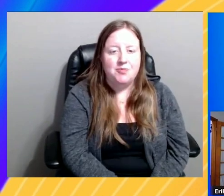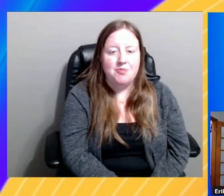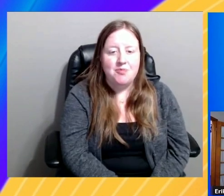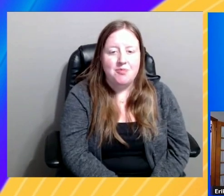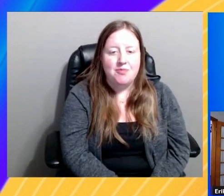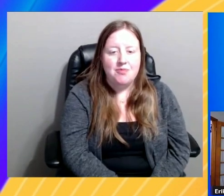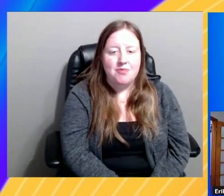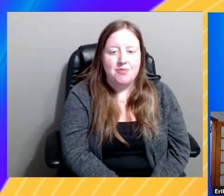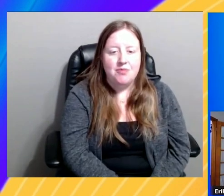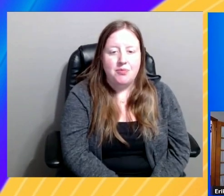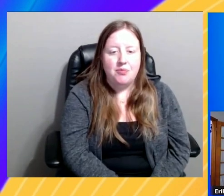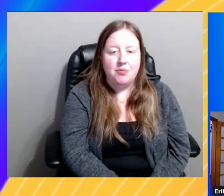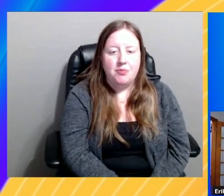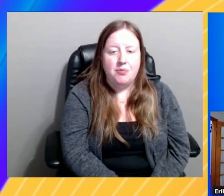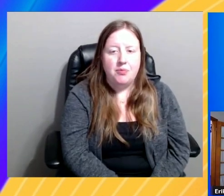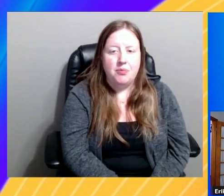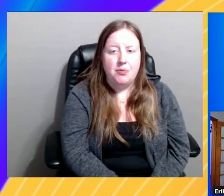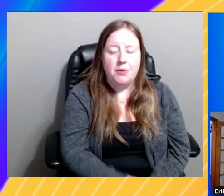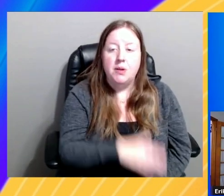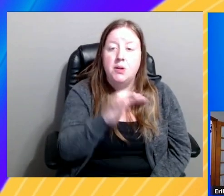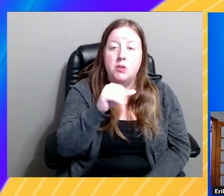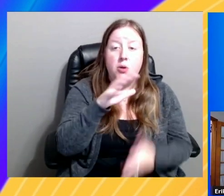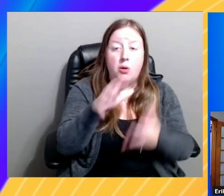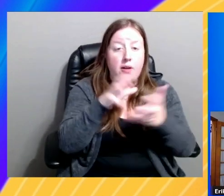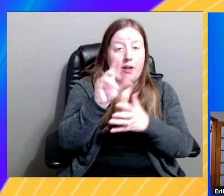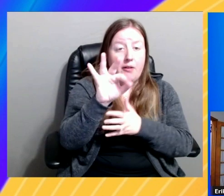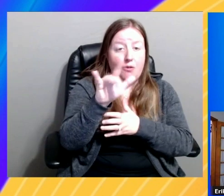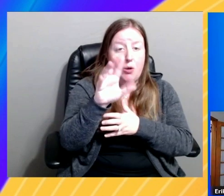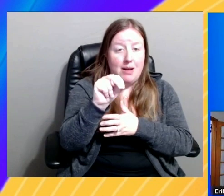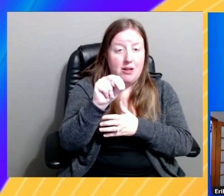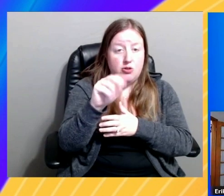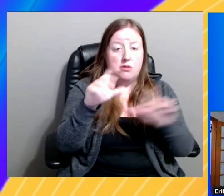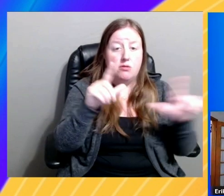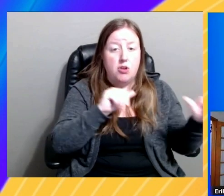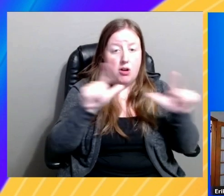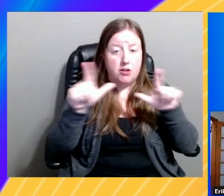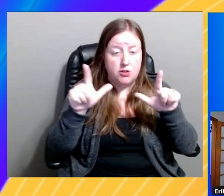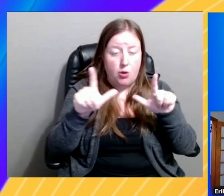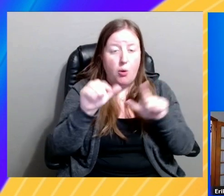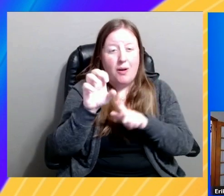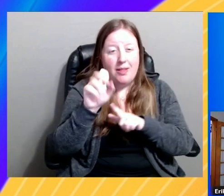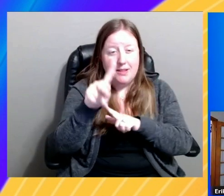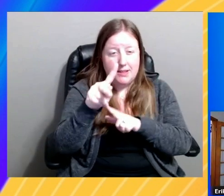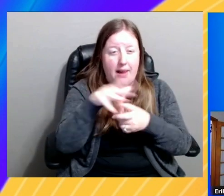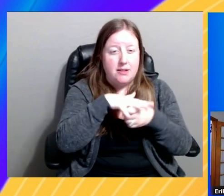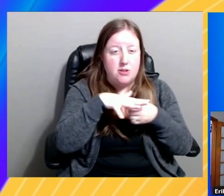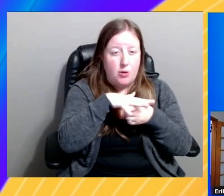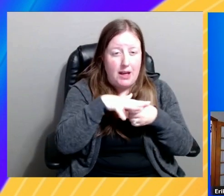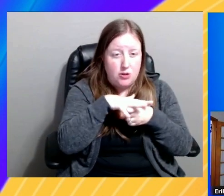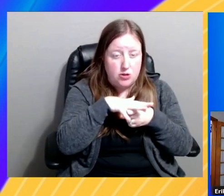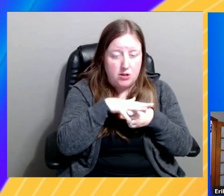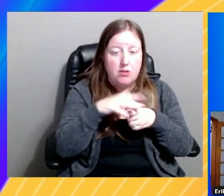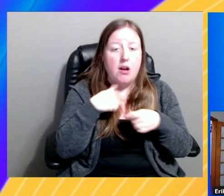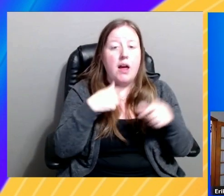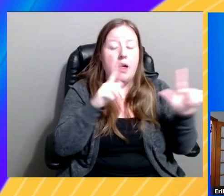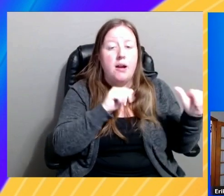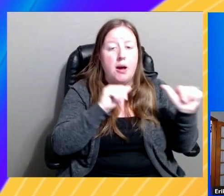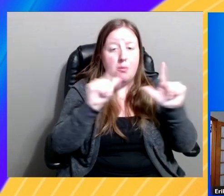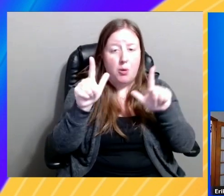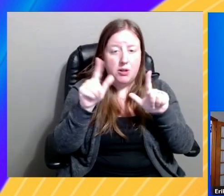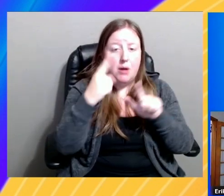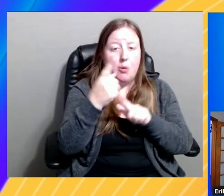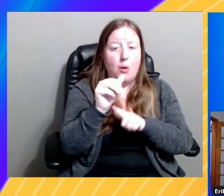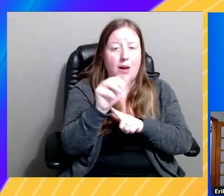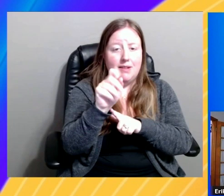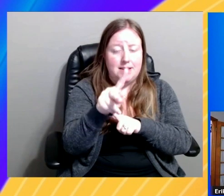So I'm over in the CloudFormation console, over in the stack sets location, and then I pulled up one of those underlying stack sets. So